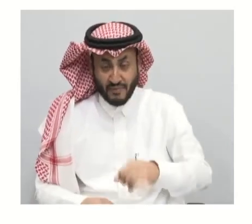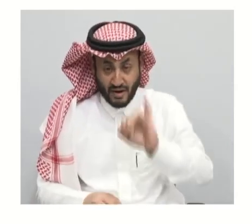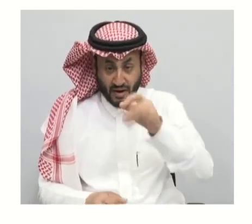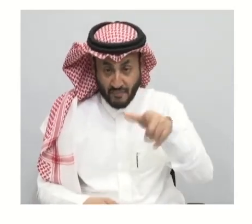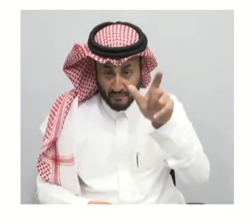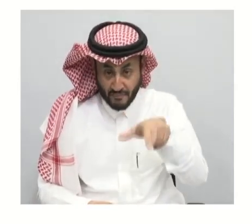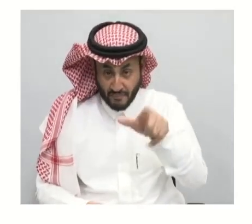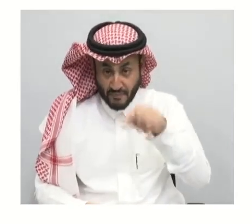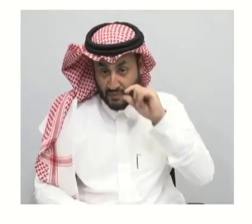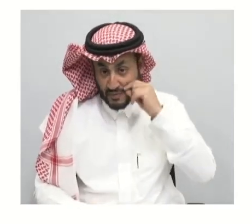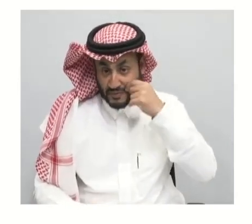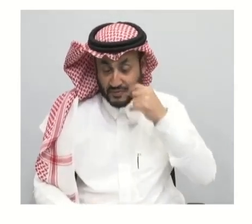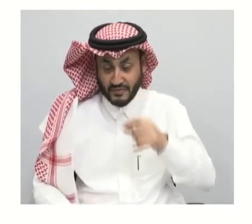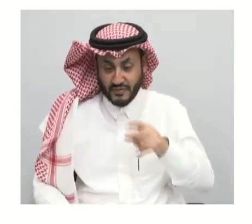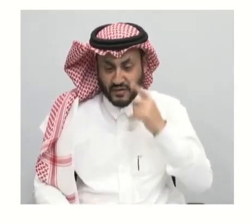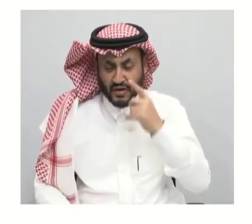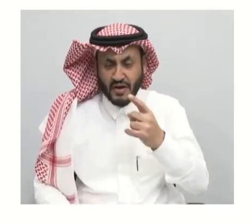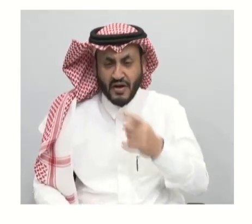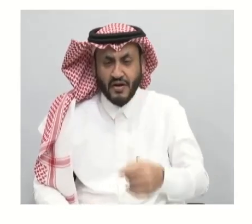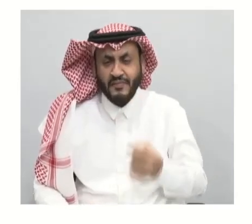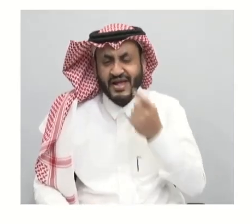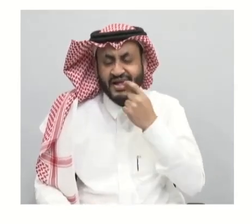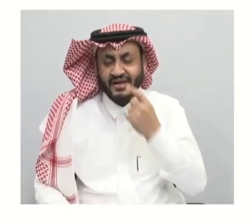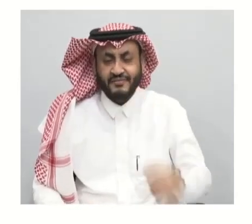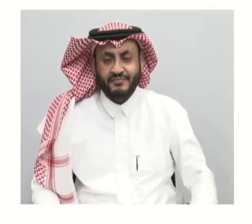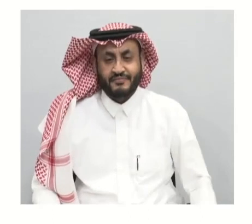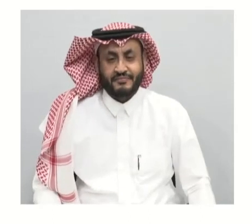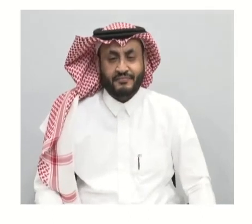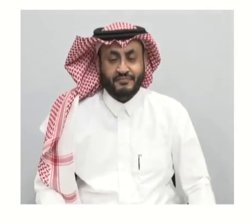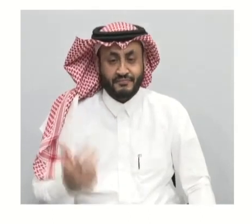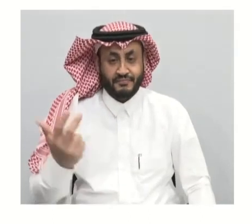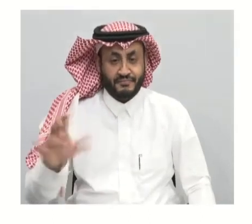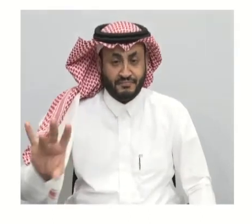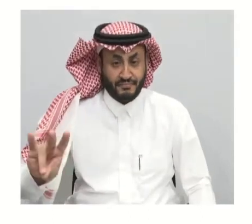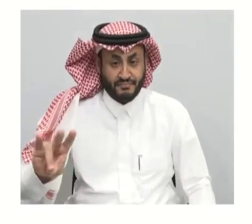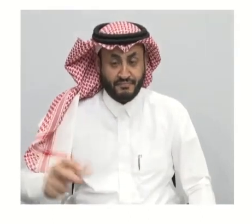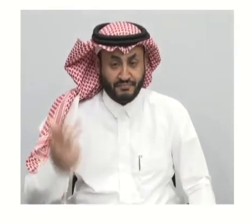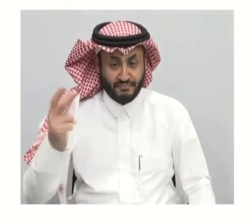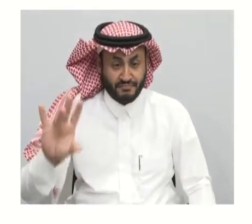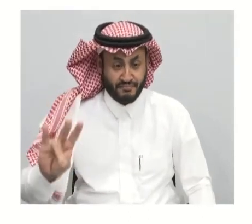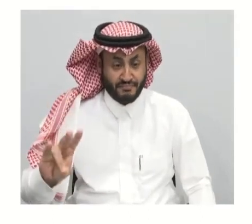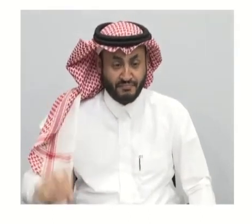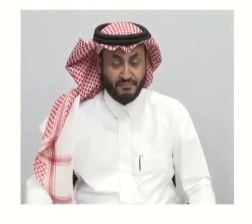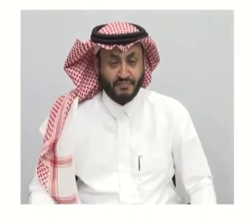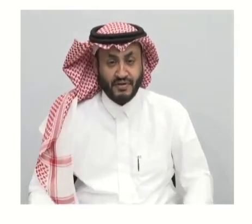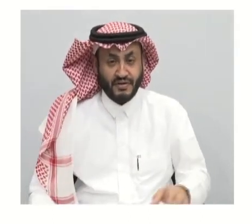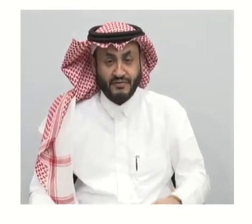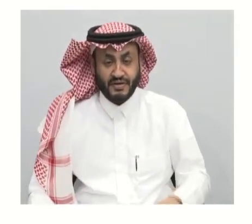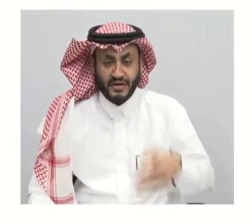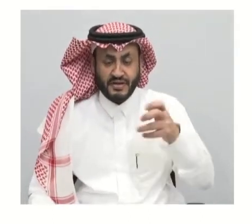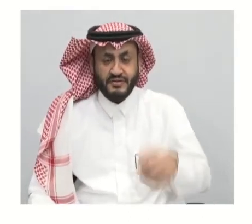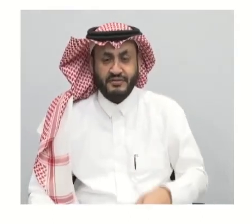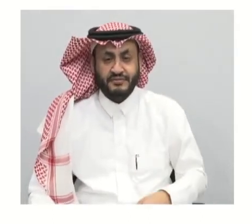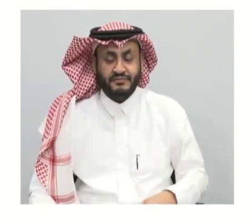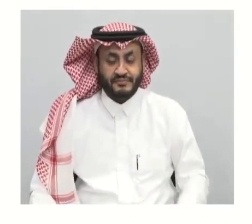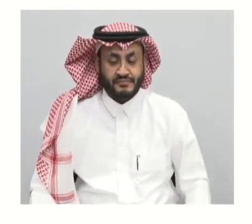is 37 years old. His name is Sultan. He's from Turkey. And notice